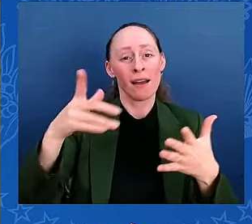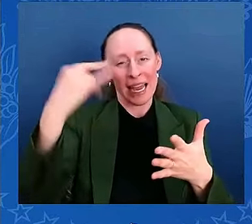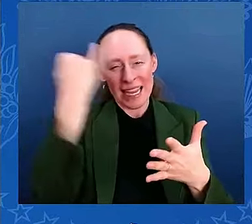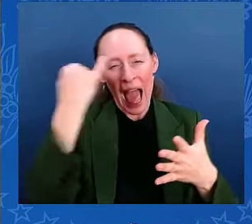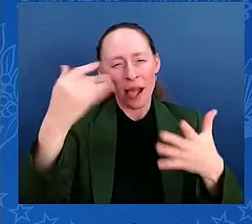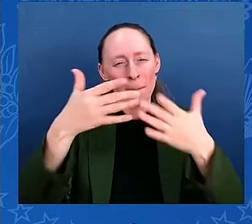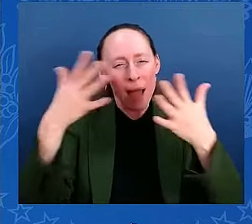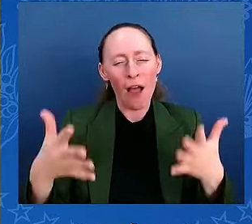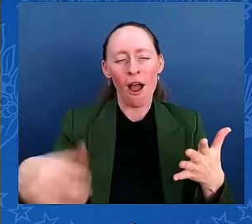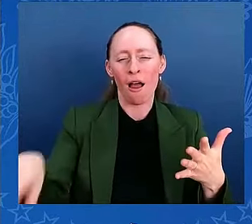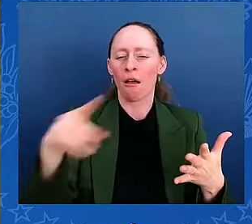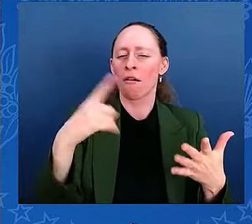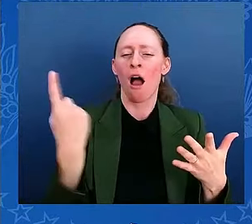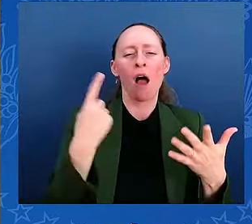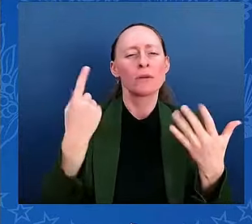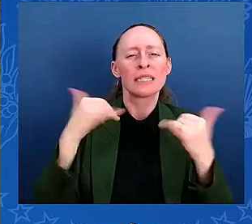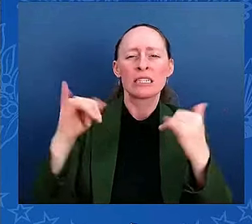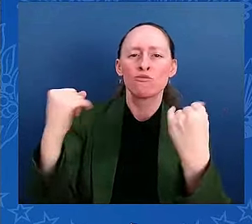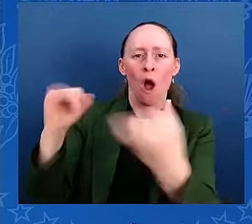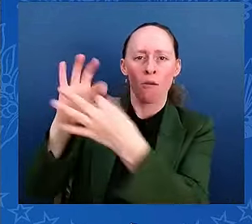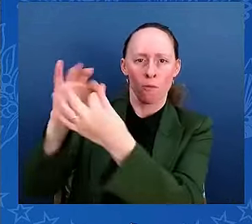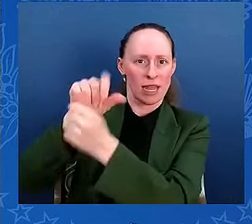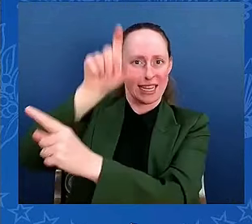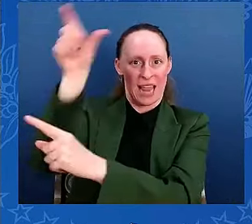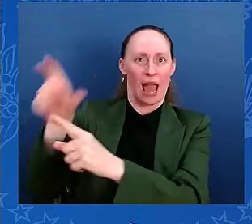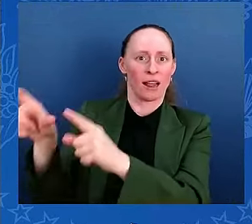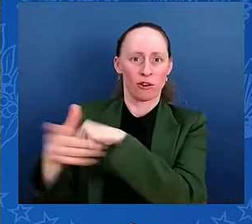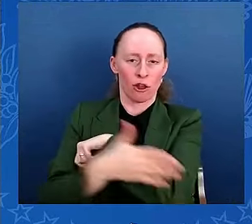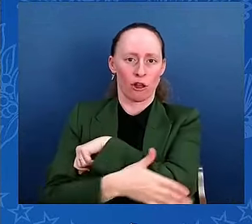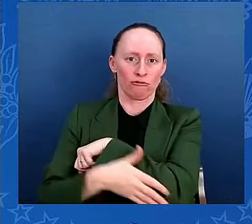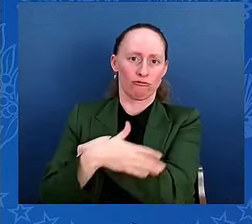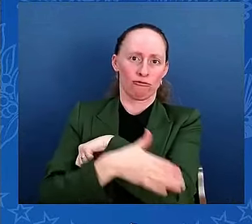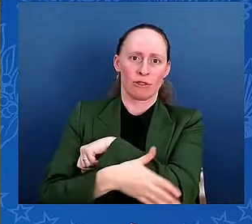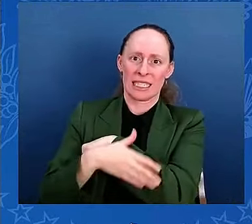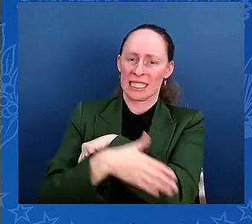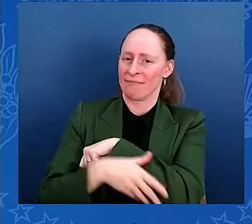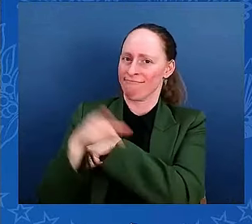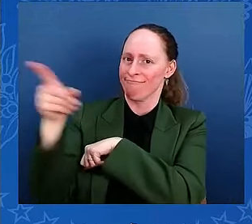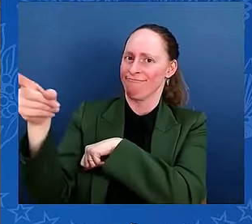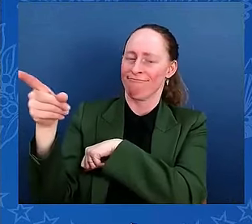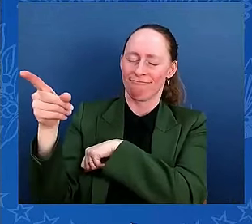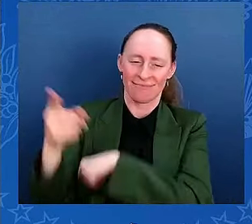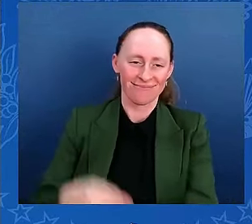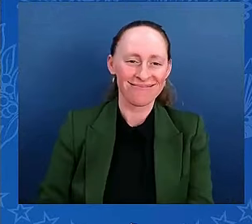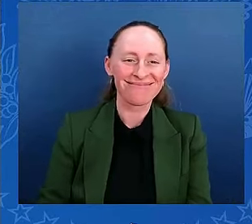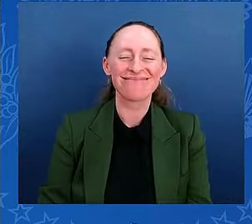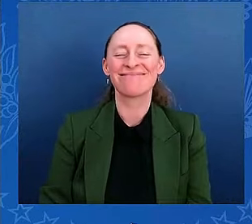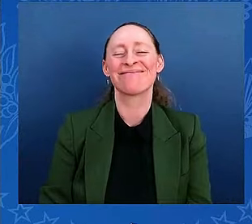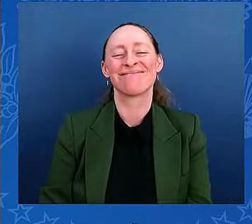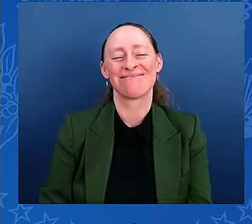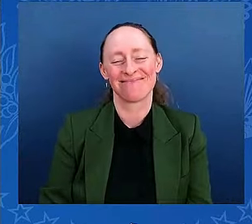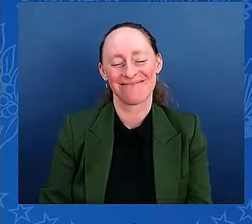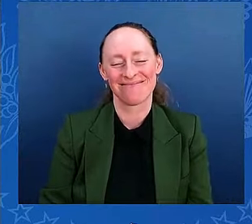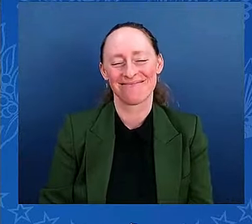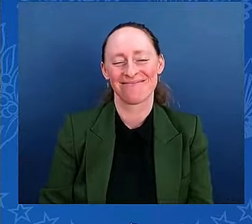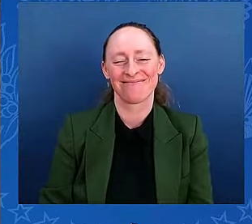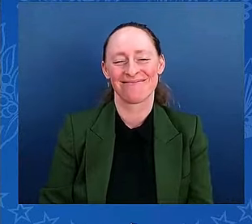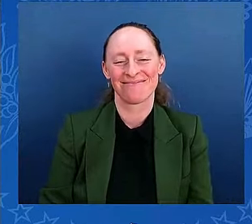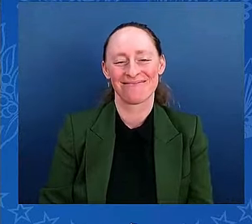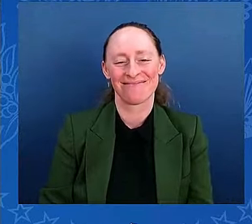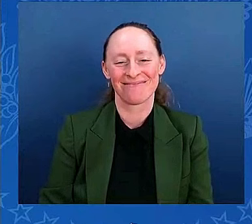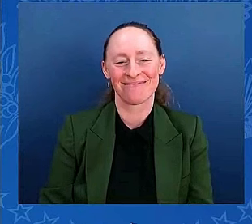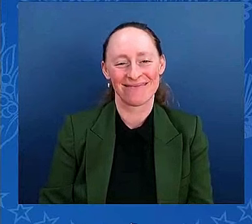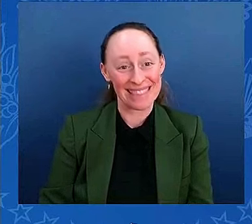good relationship with the Italians. I better have done that, but at home. But all kidding